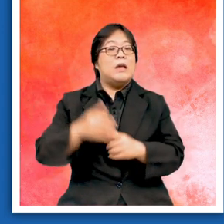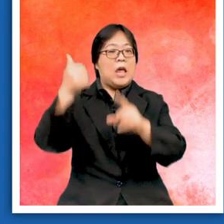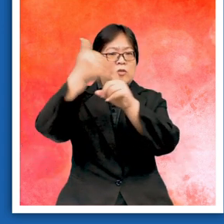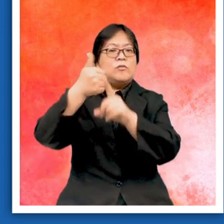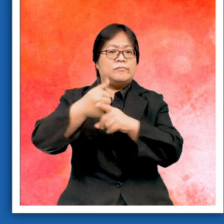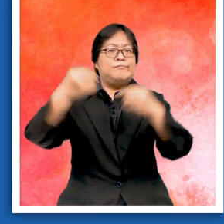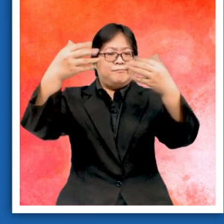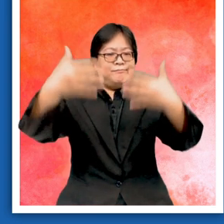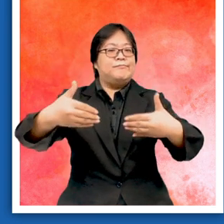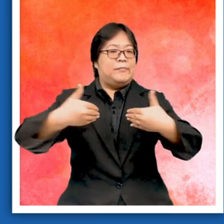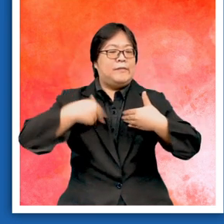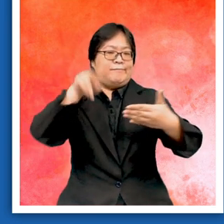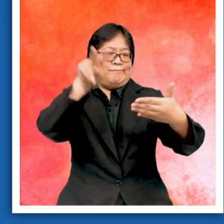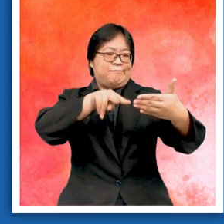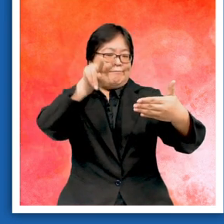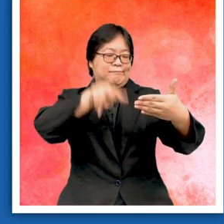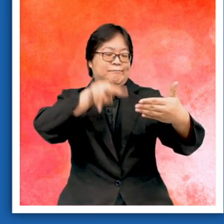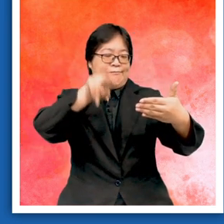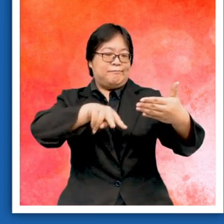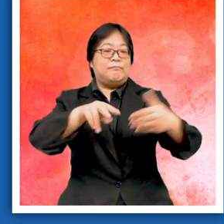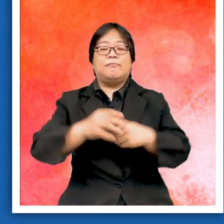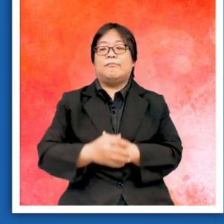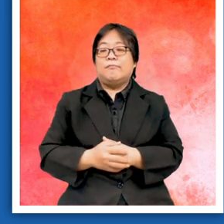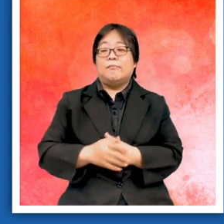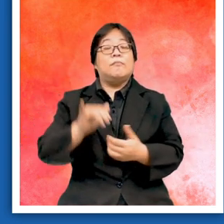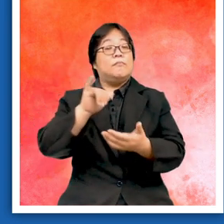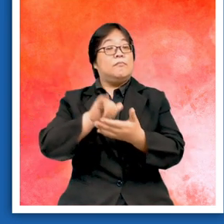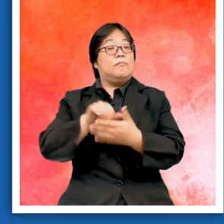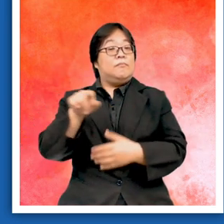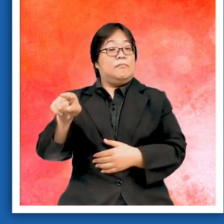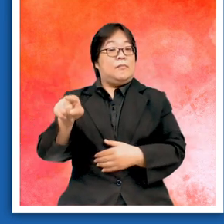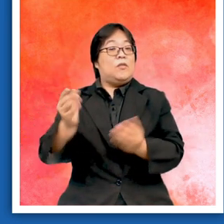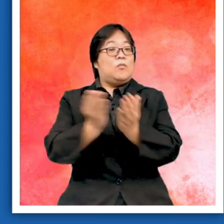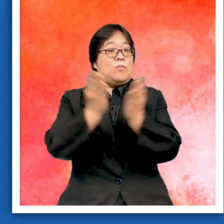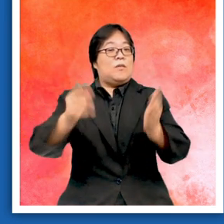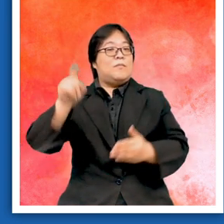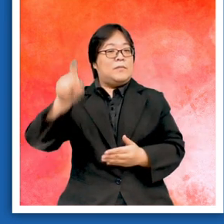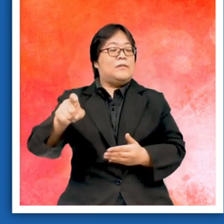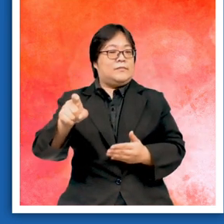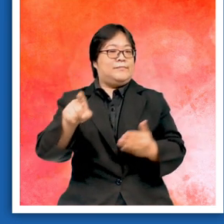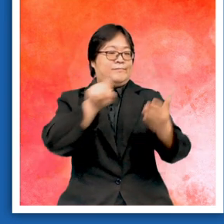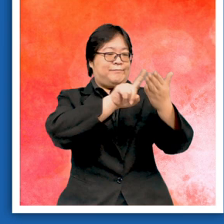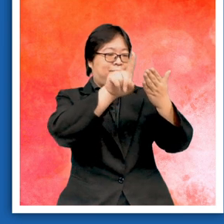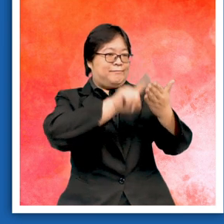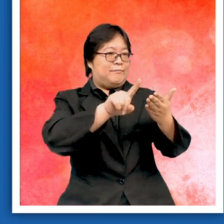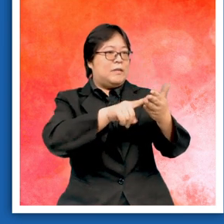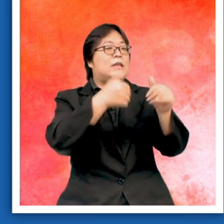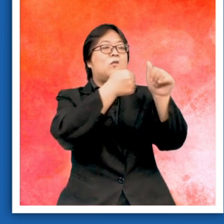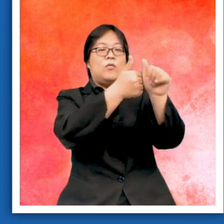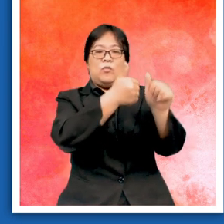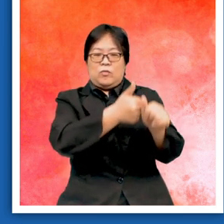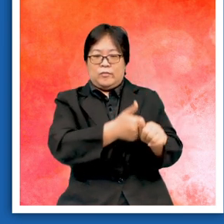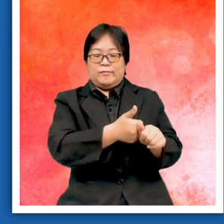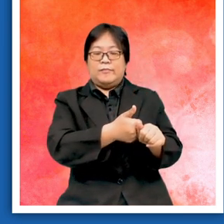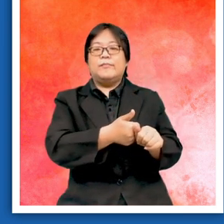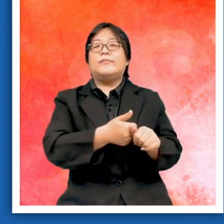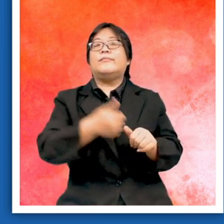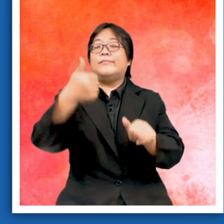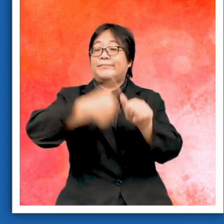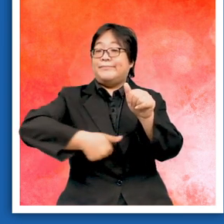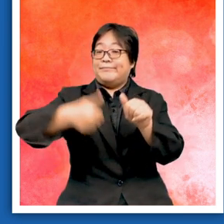instruction and so on. So those are the things that students have to go through for each of